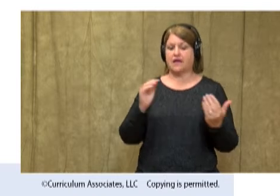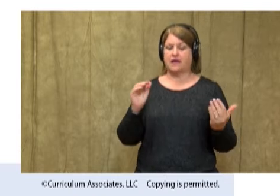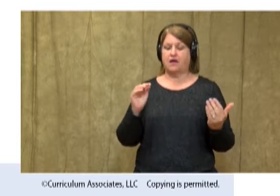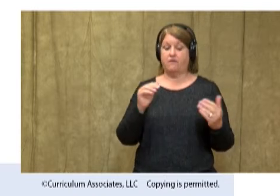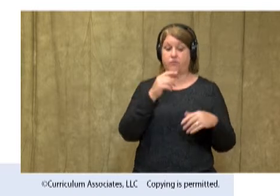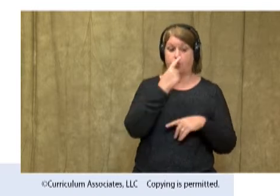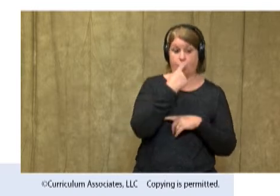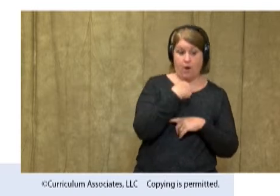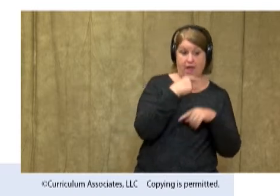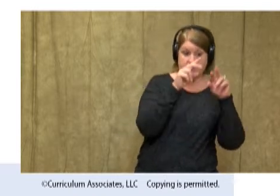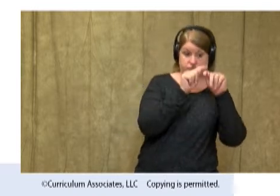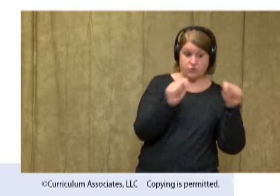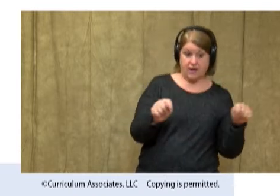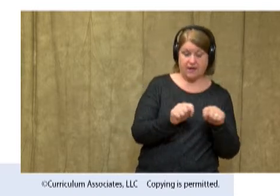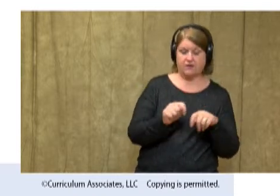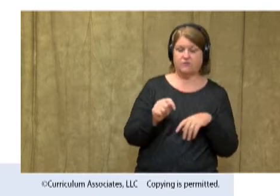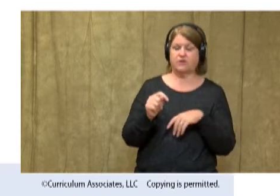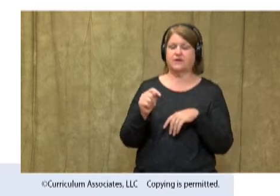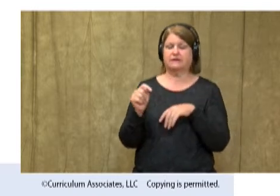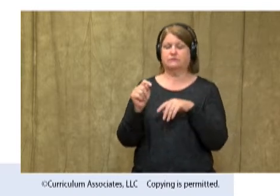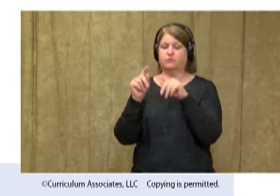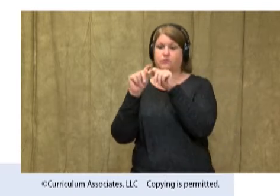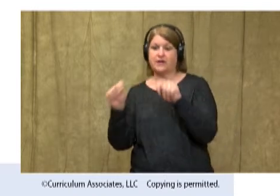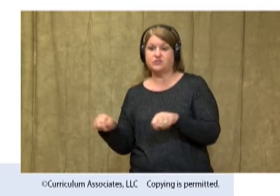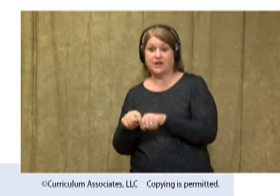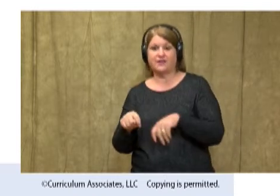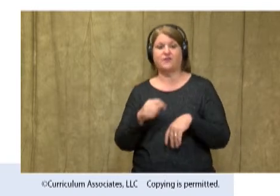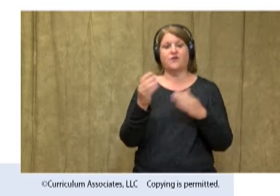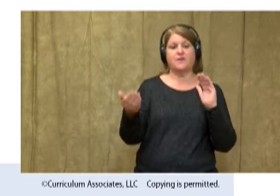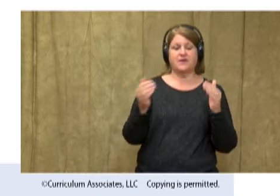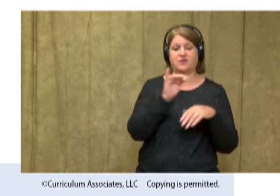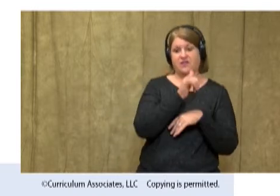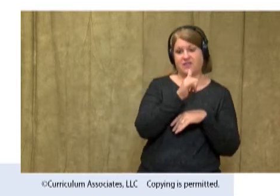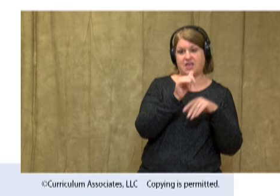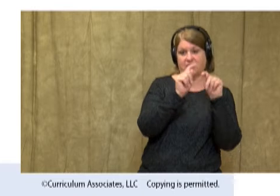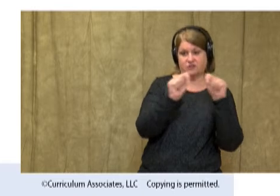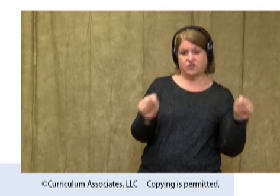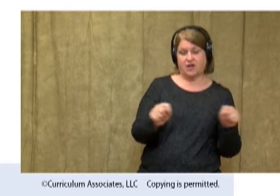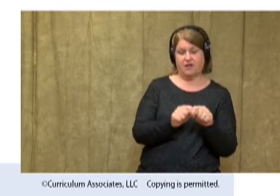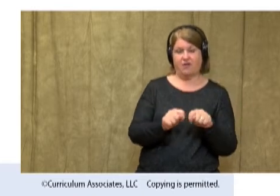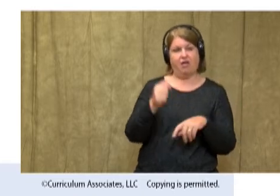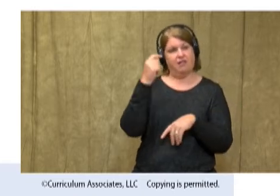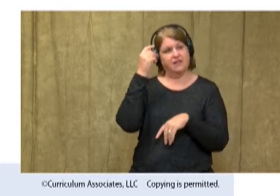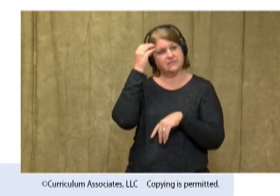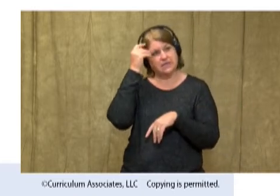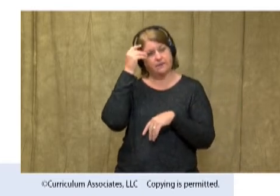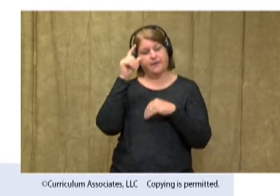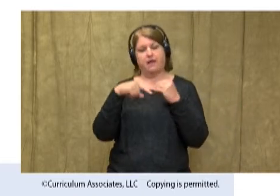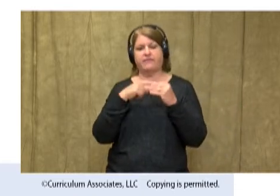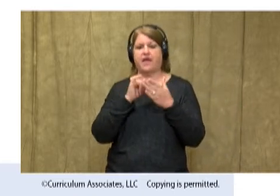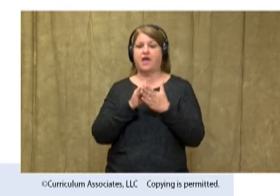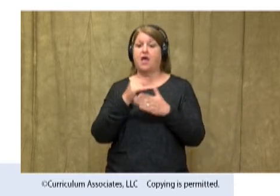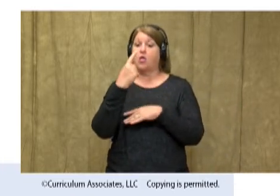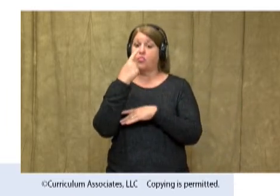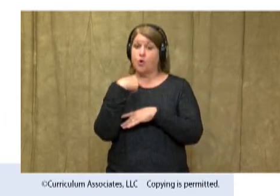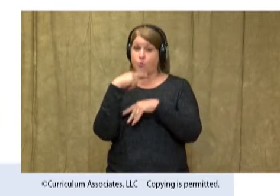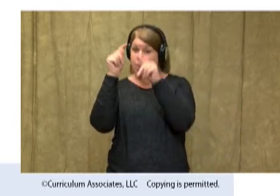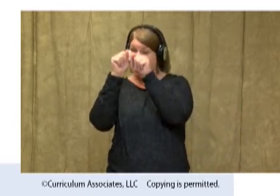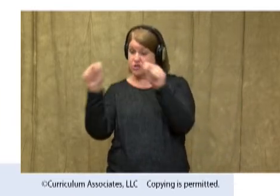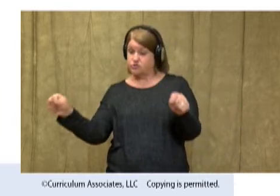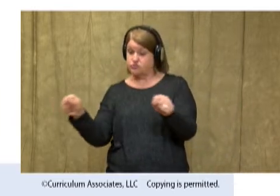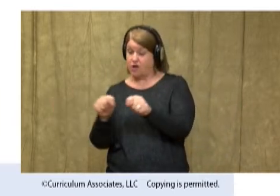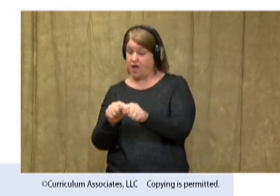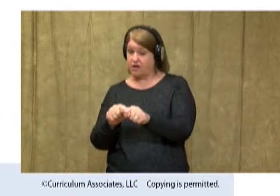yellow triangle. So let's read it and then you think about it. The red triangle